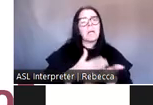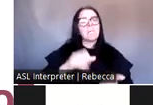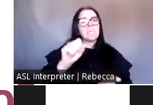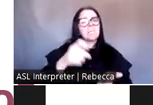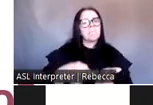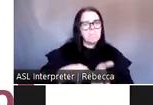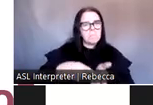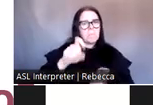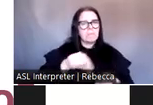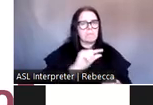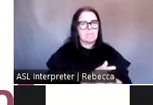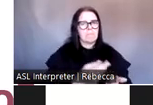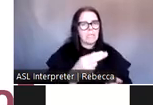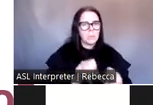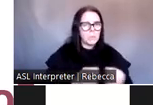require